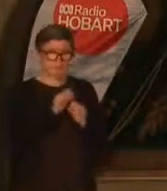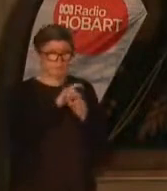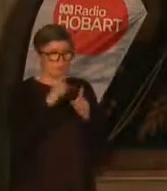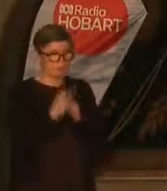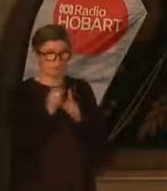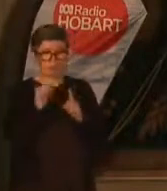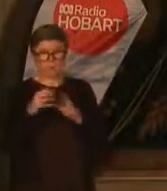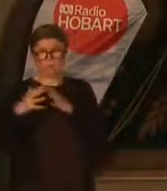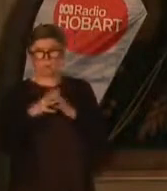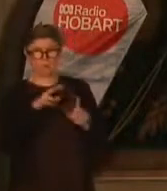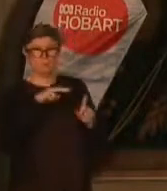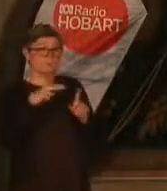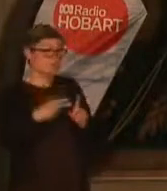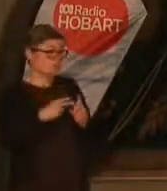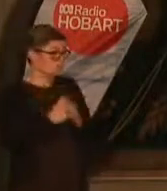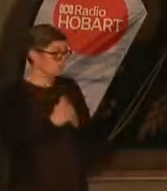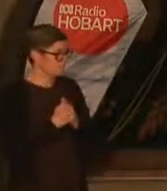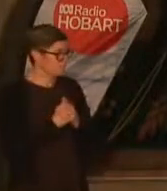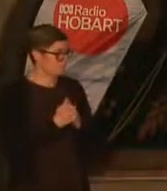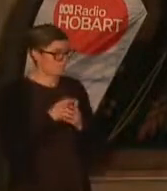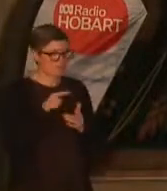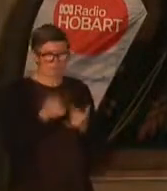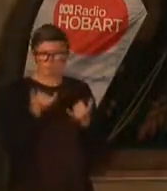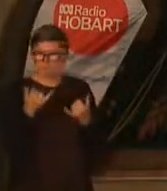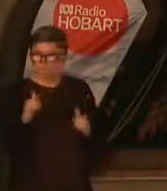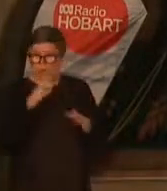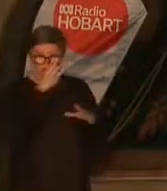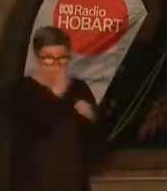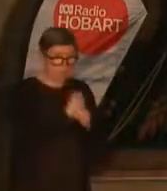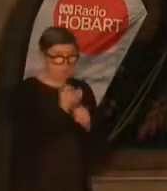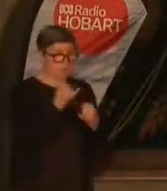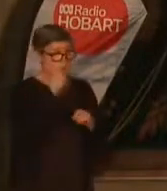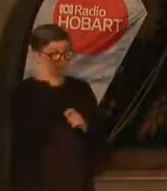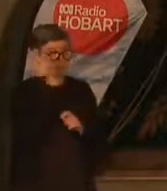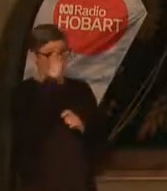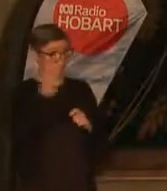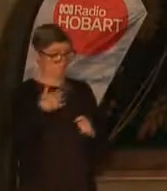and myths that we've had to try and counteract.